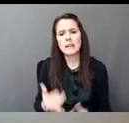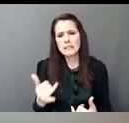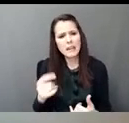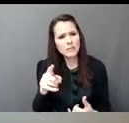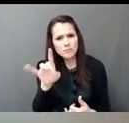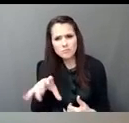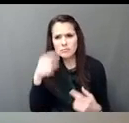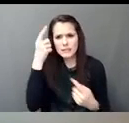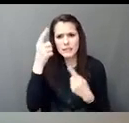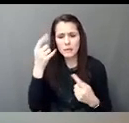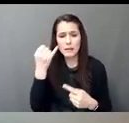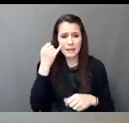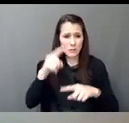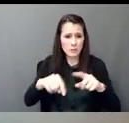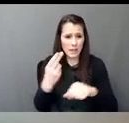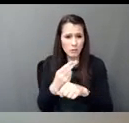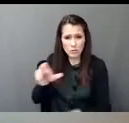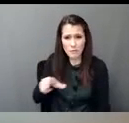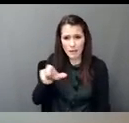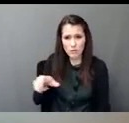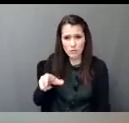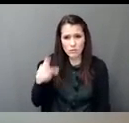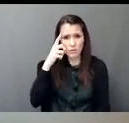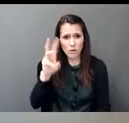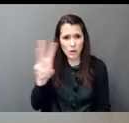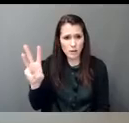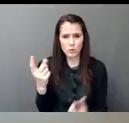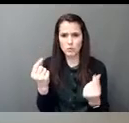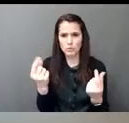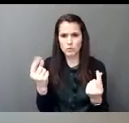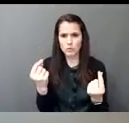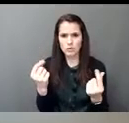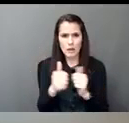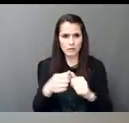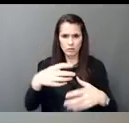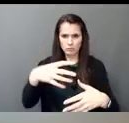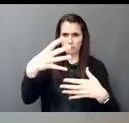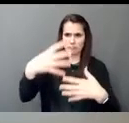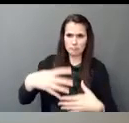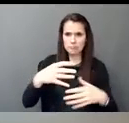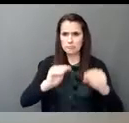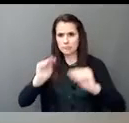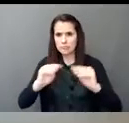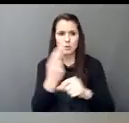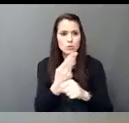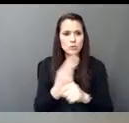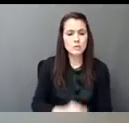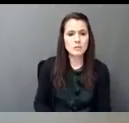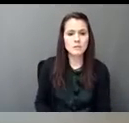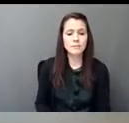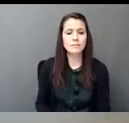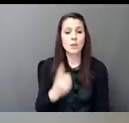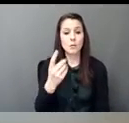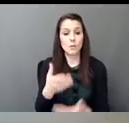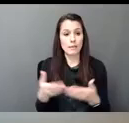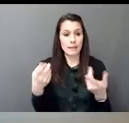if you can't use your mouse on a website? How do you navigate that website? Well, one of the things that happens is you go